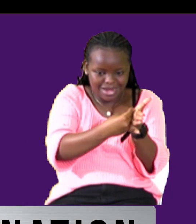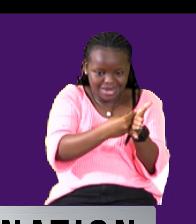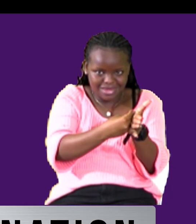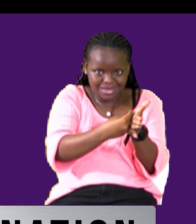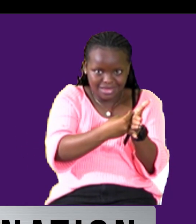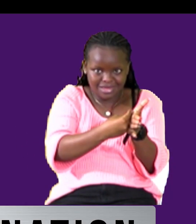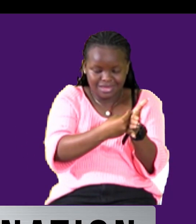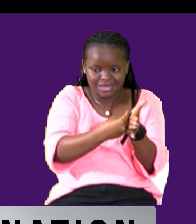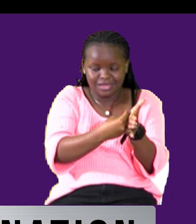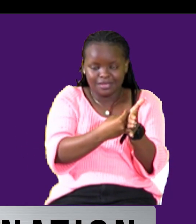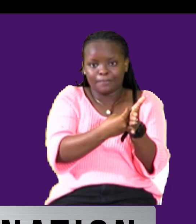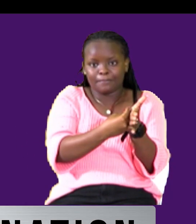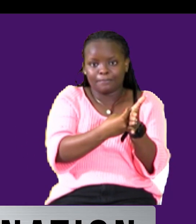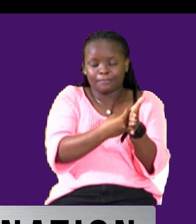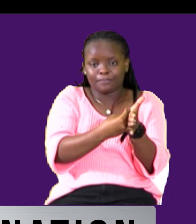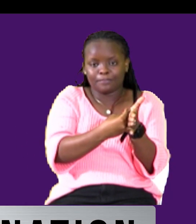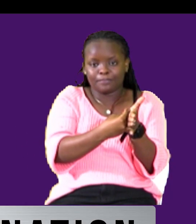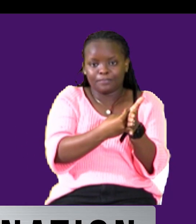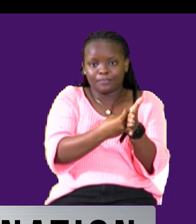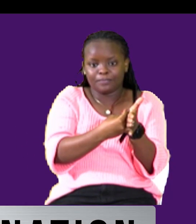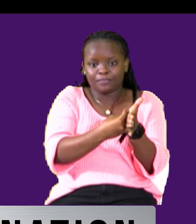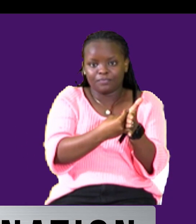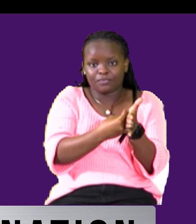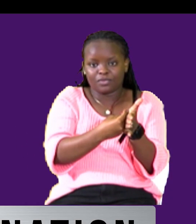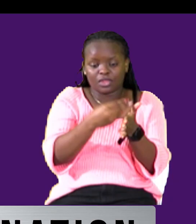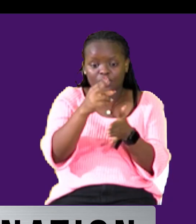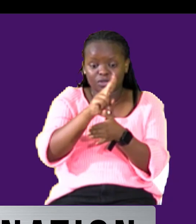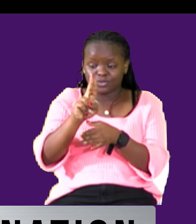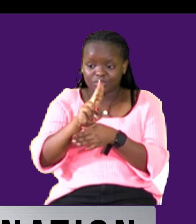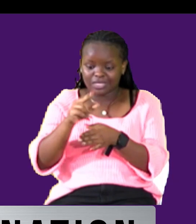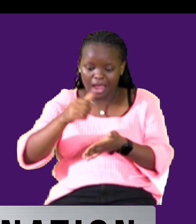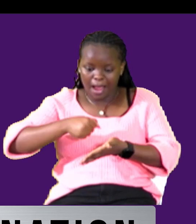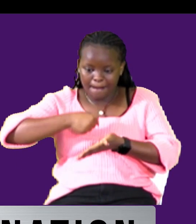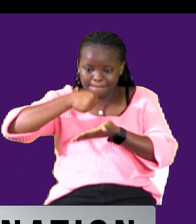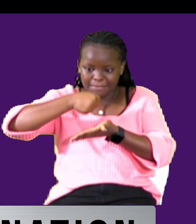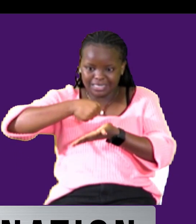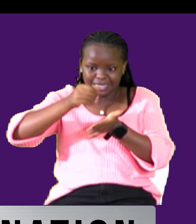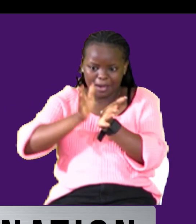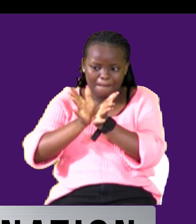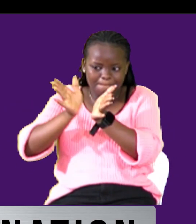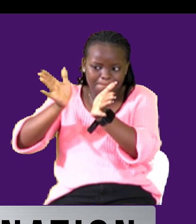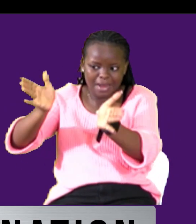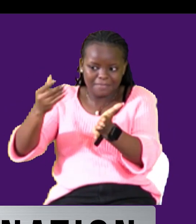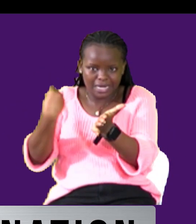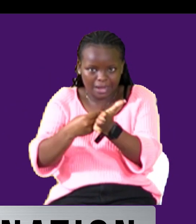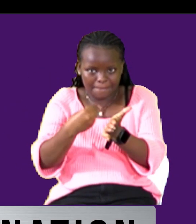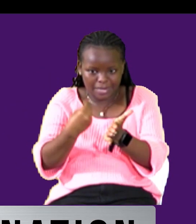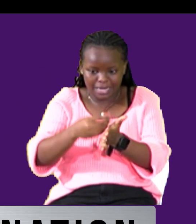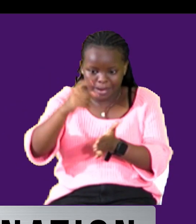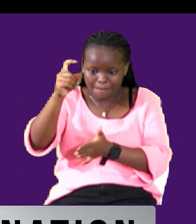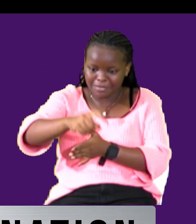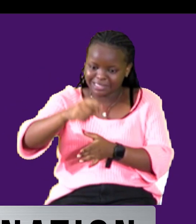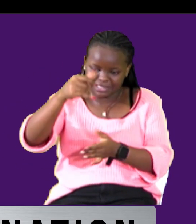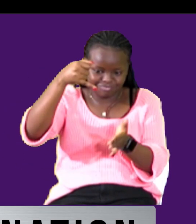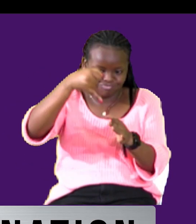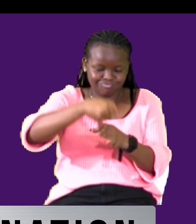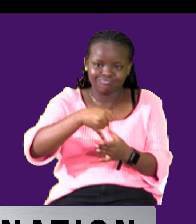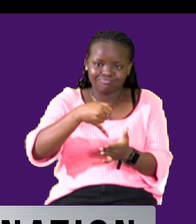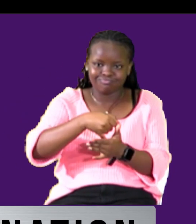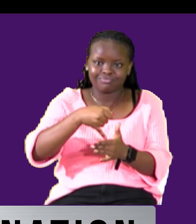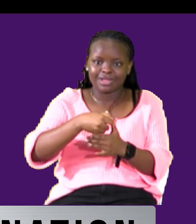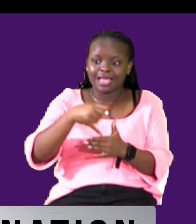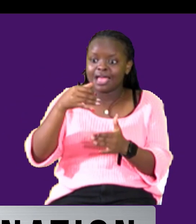katika ule utaratibu wa kutengeza matumizi ya pesa, public lazima wahusishwe. So the issues of the